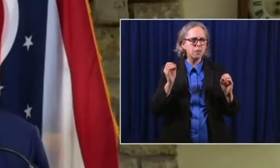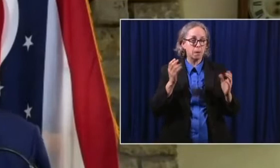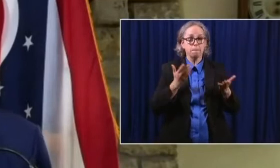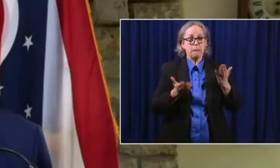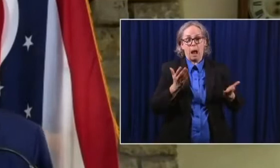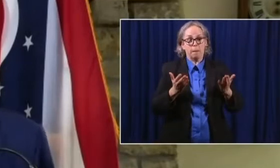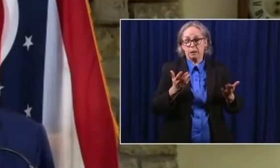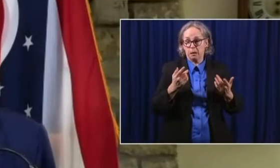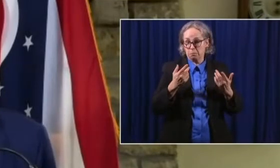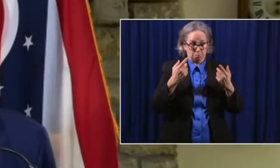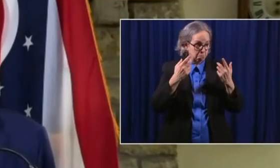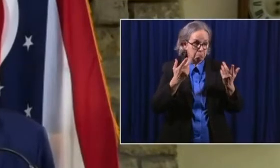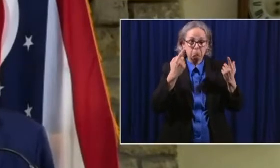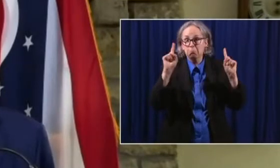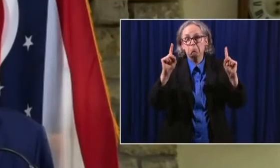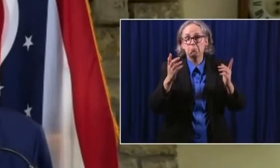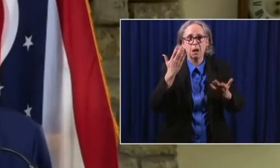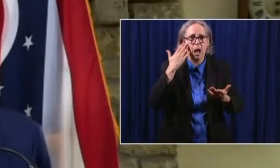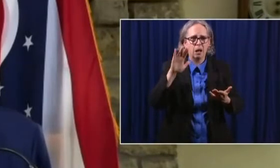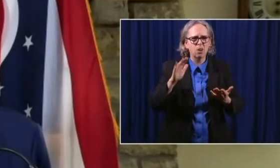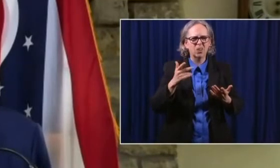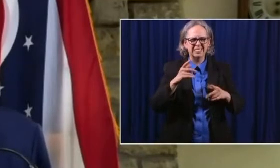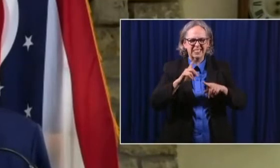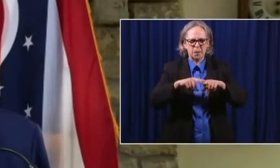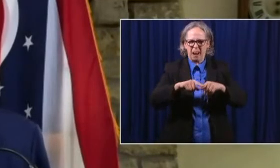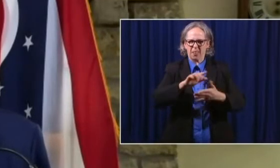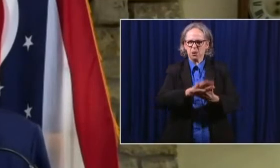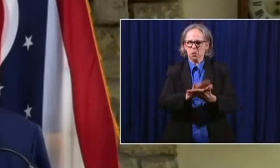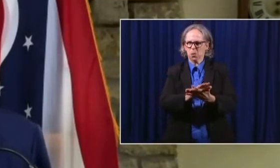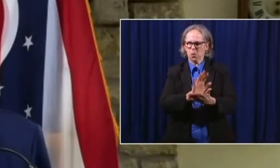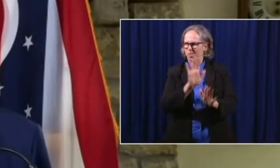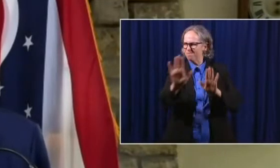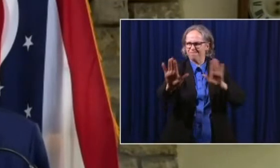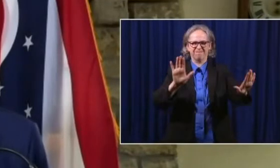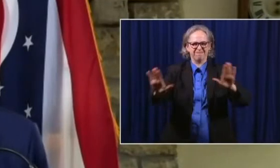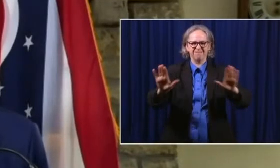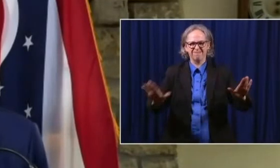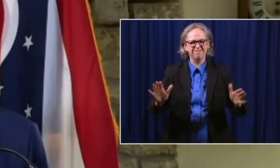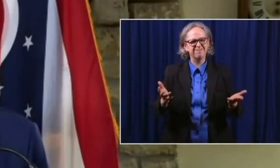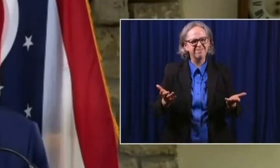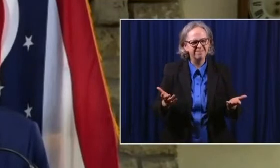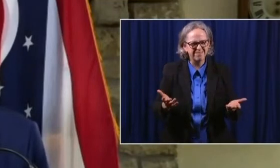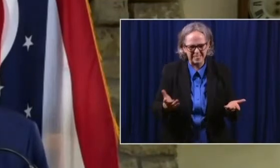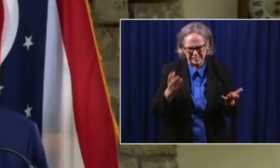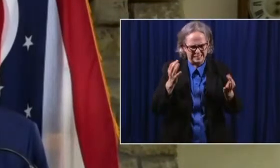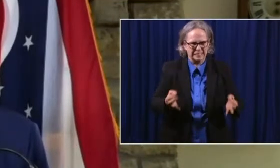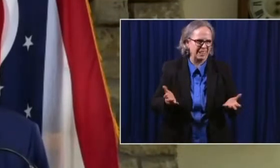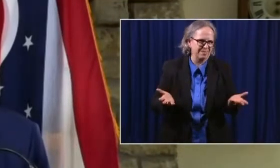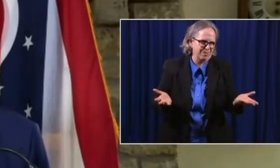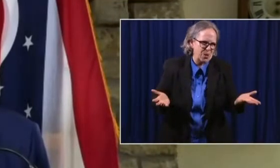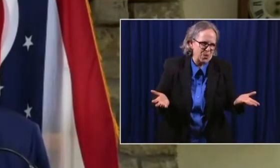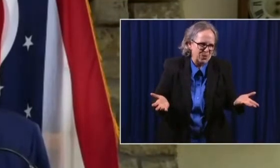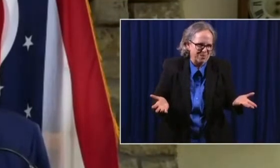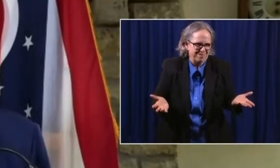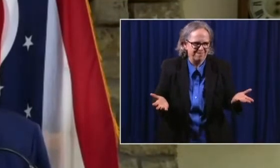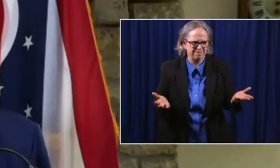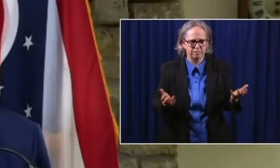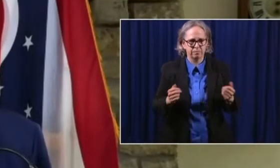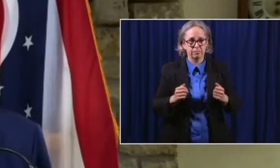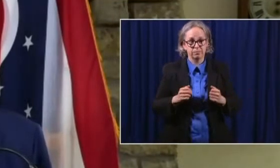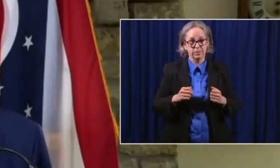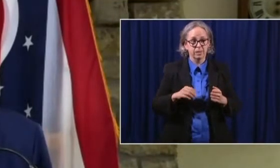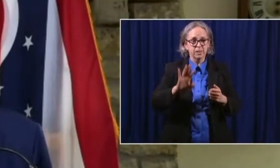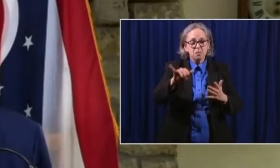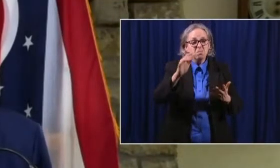and if it works for them, that's great. We've made it very clear to every health department in the state that